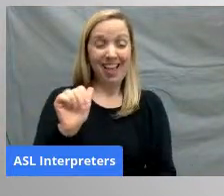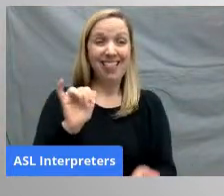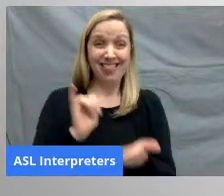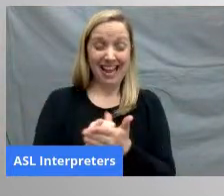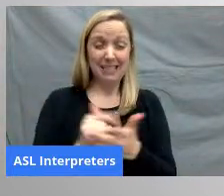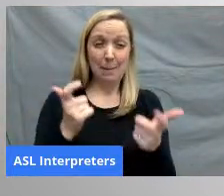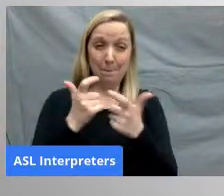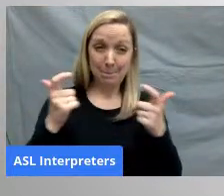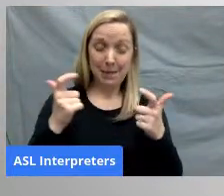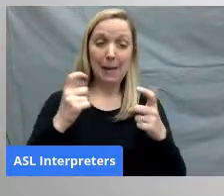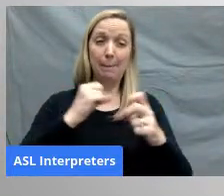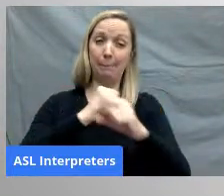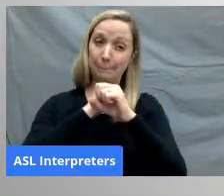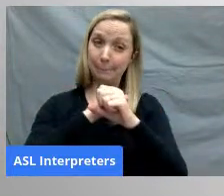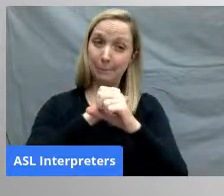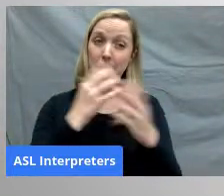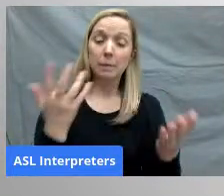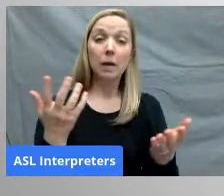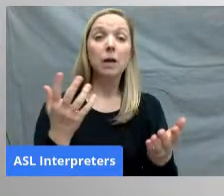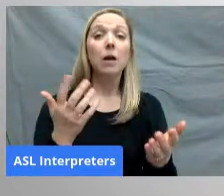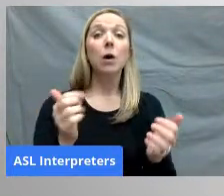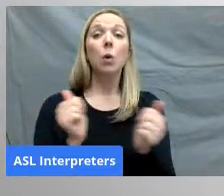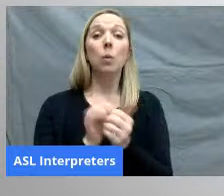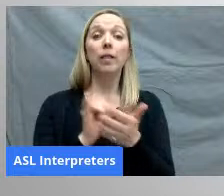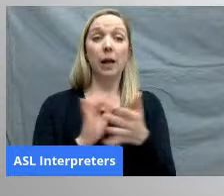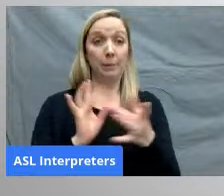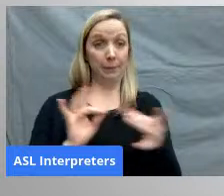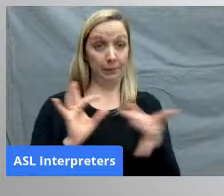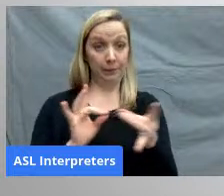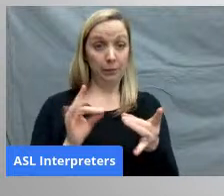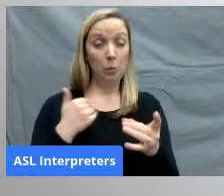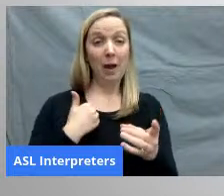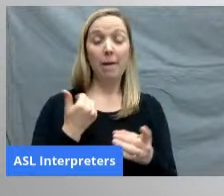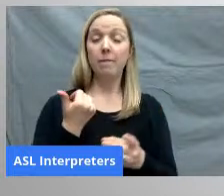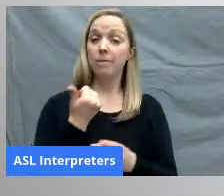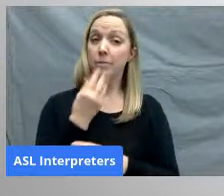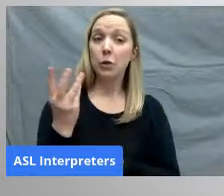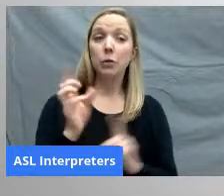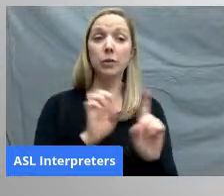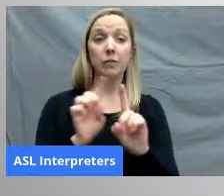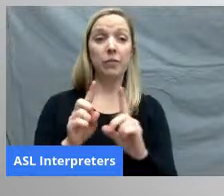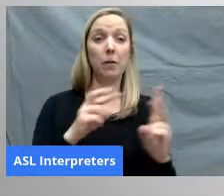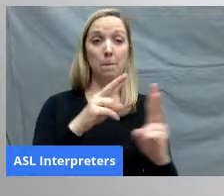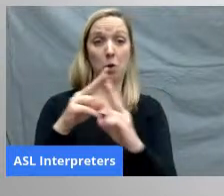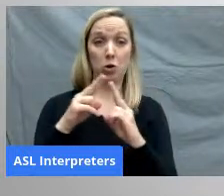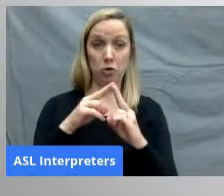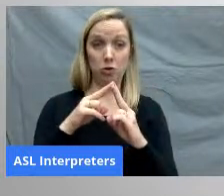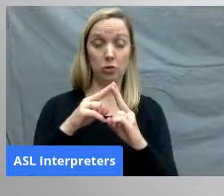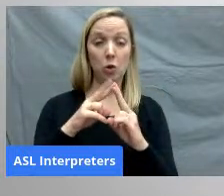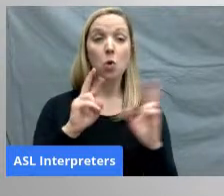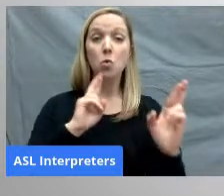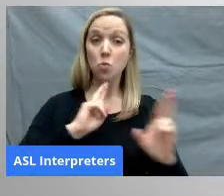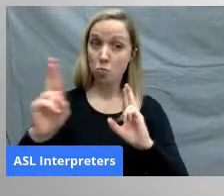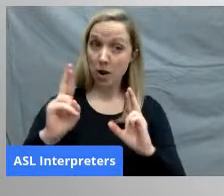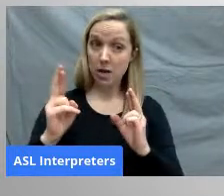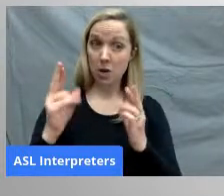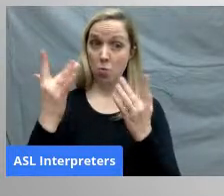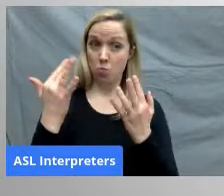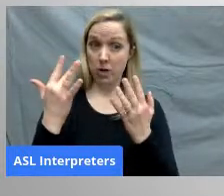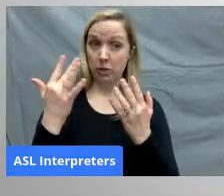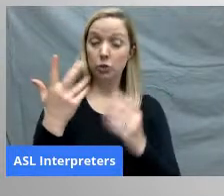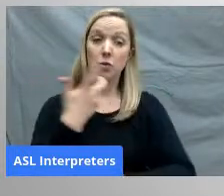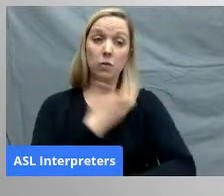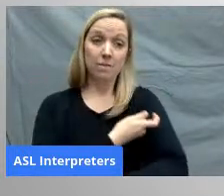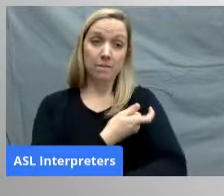said, we have multiple partners on board, ready and waiting to vaccinate CCSD staff. We have